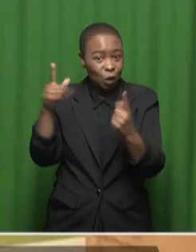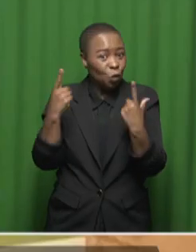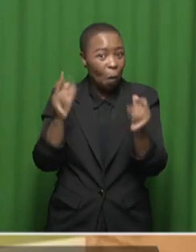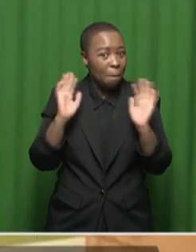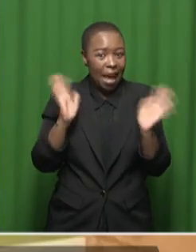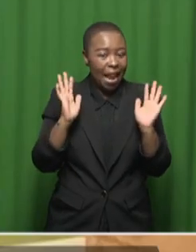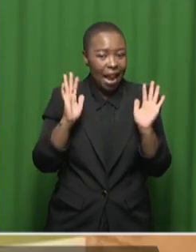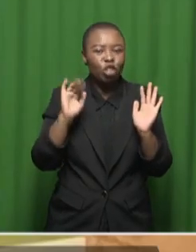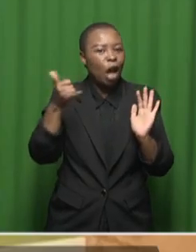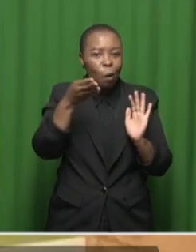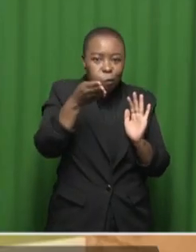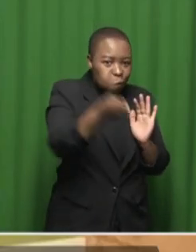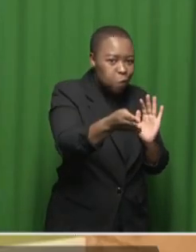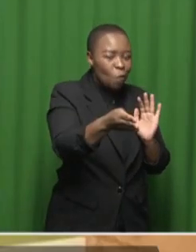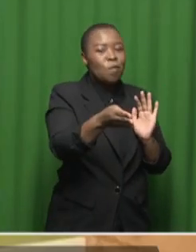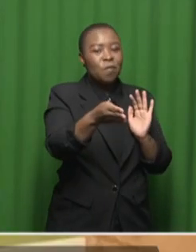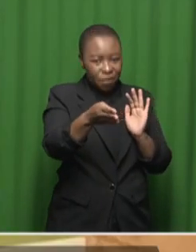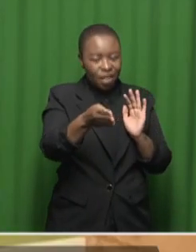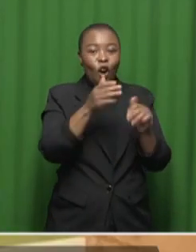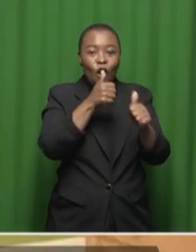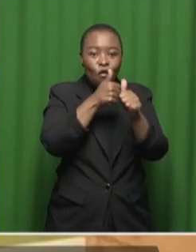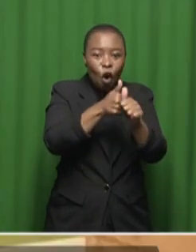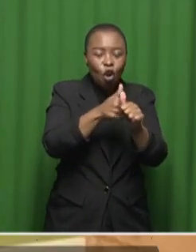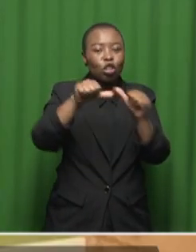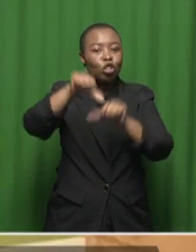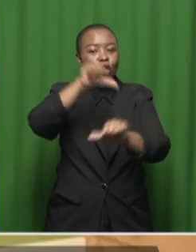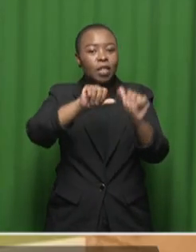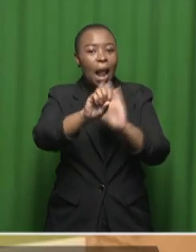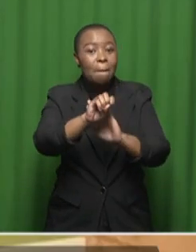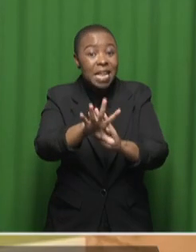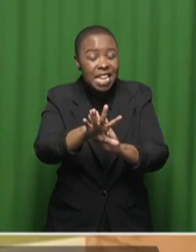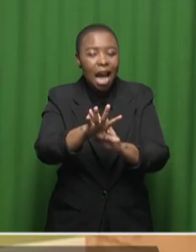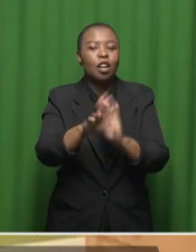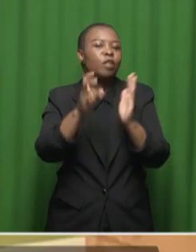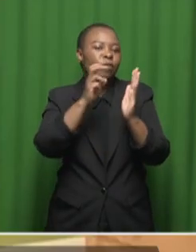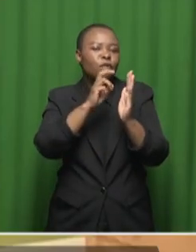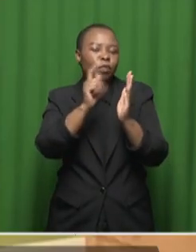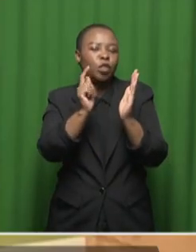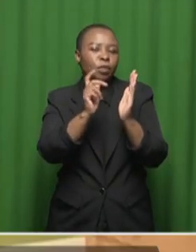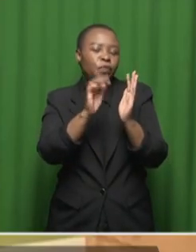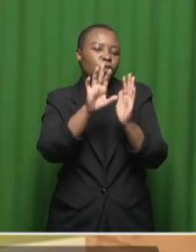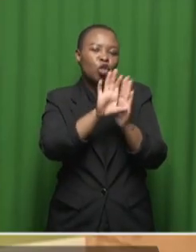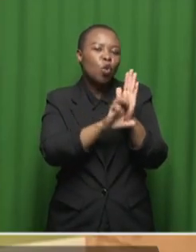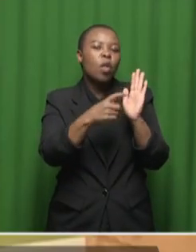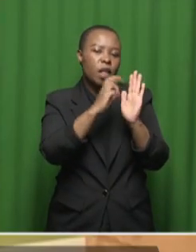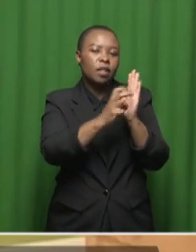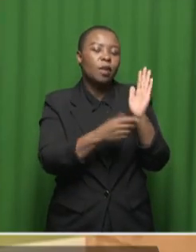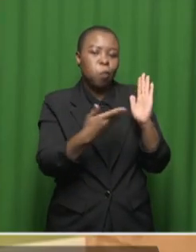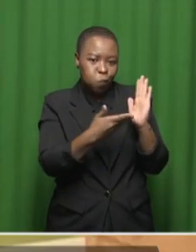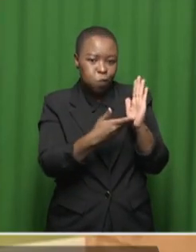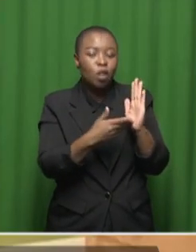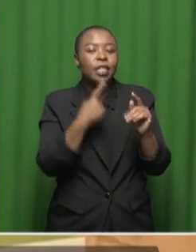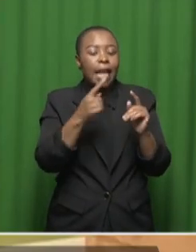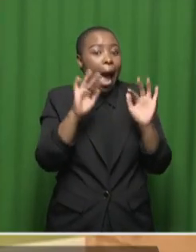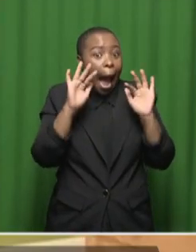literally attend a test match, follow on our social media. T's and C's are available on our cricket website. It's really there to say, how